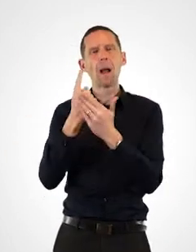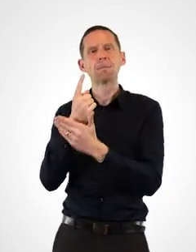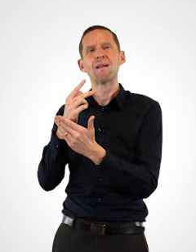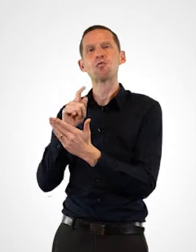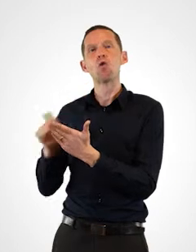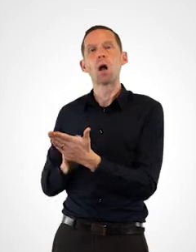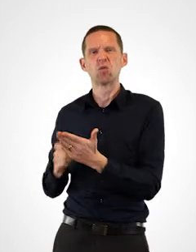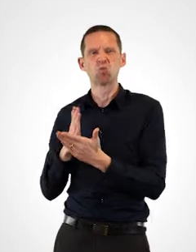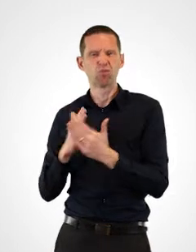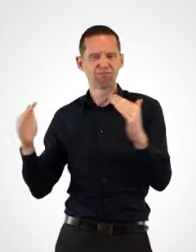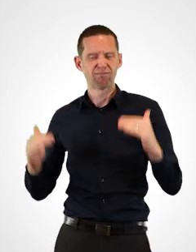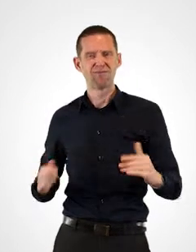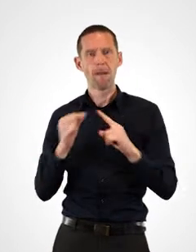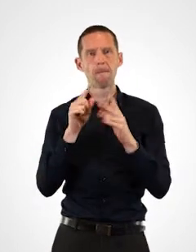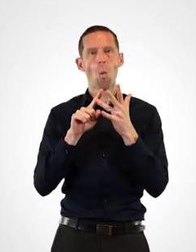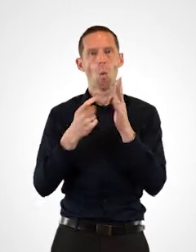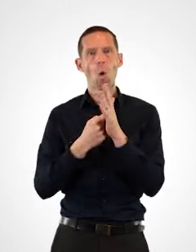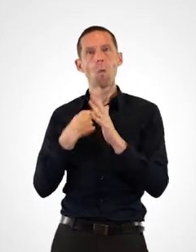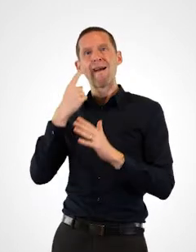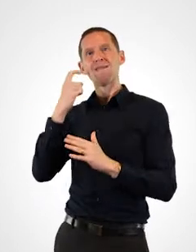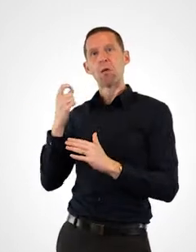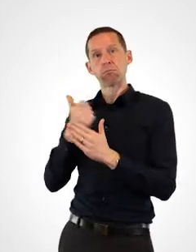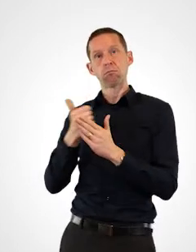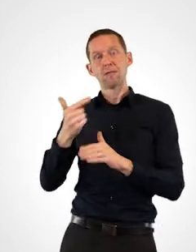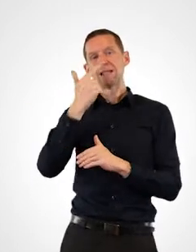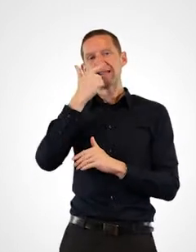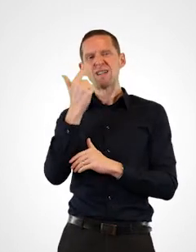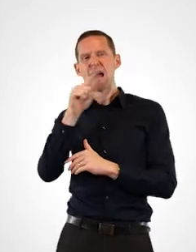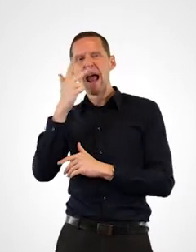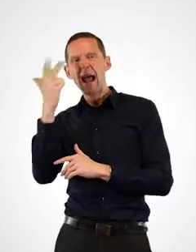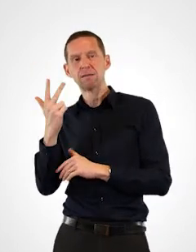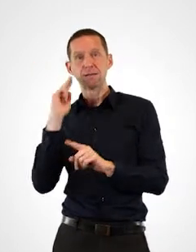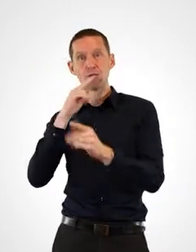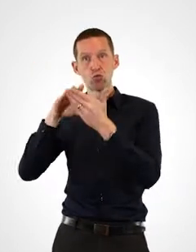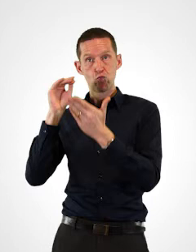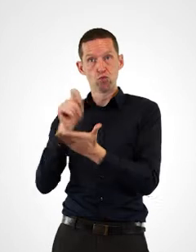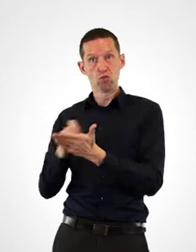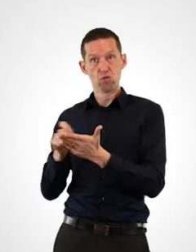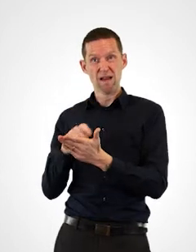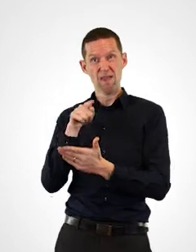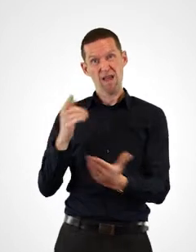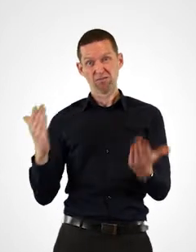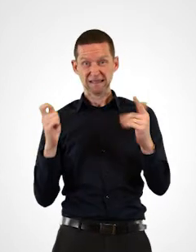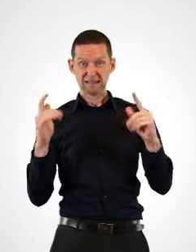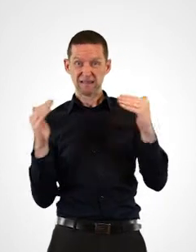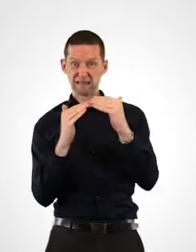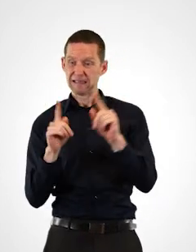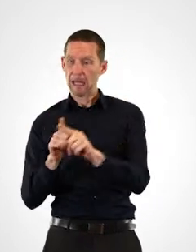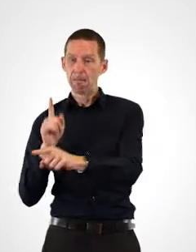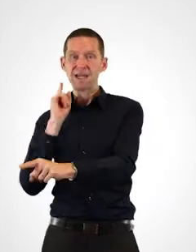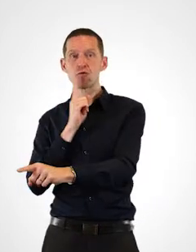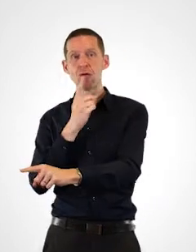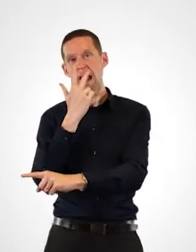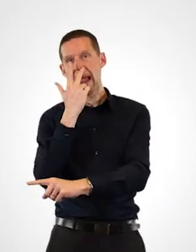poor, with a typical 17 to 18-year-old deaf student writing commensurate with about an 8 to